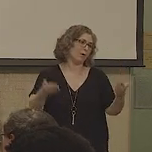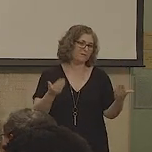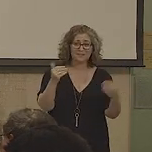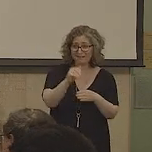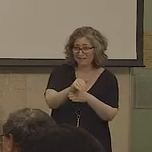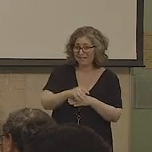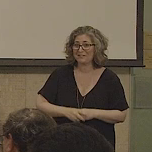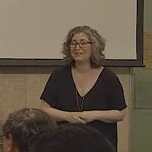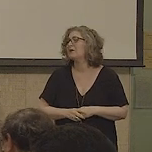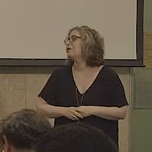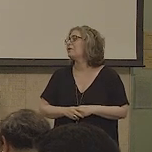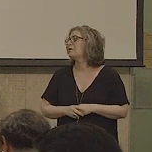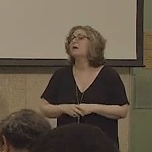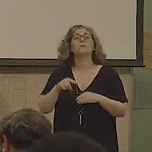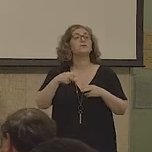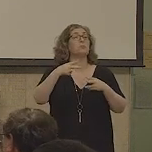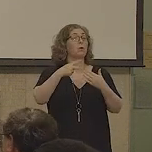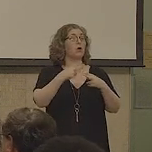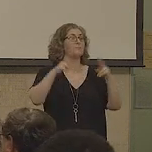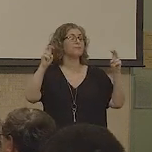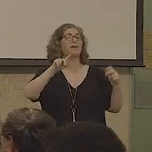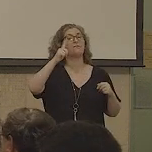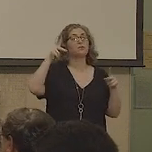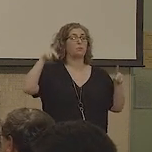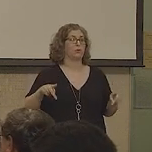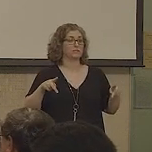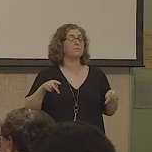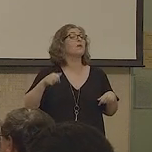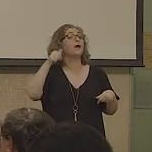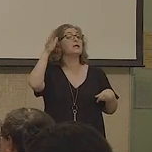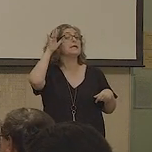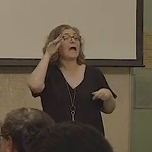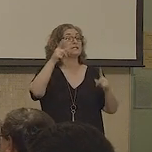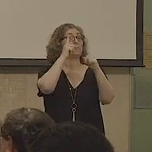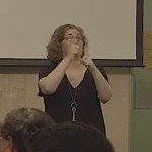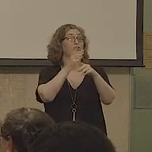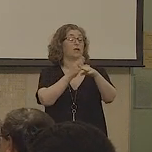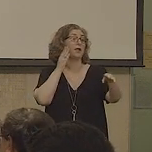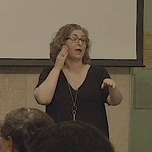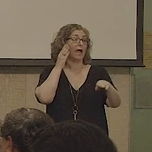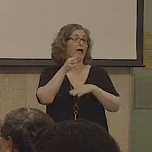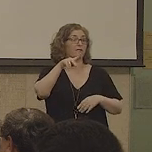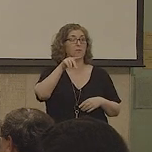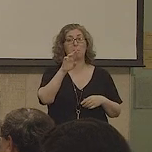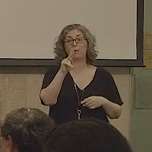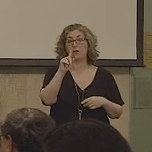tonight's program, First Person, A Dad's Mission After Parkland. Am I speaking into the mic? Yes.